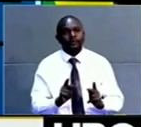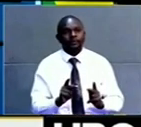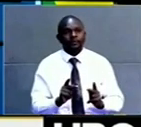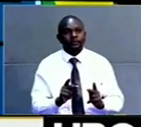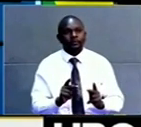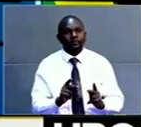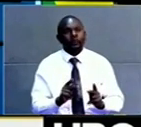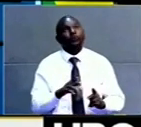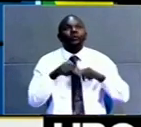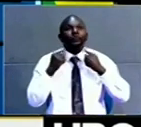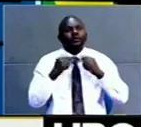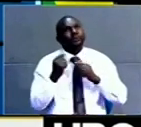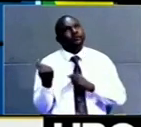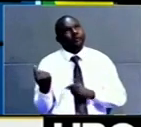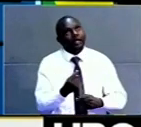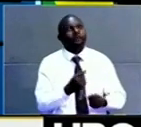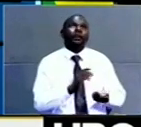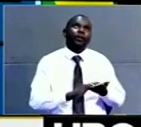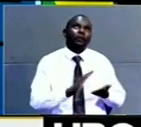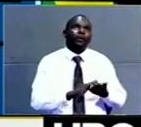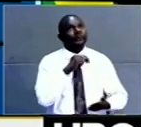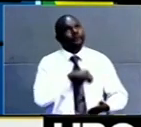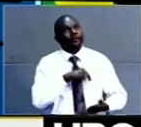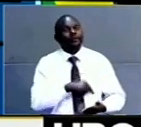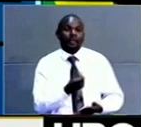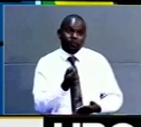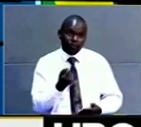to the priest, there are few of them.